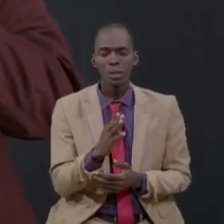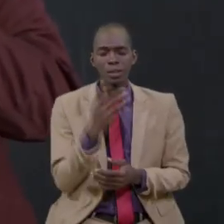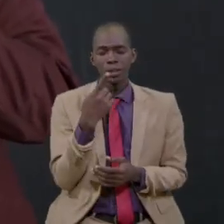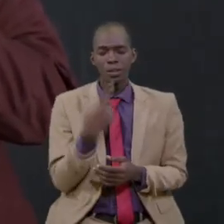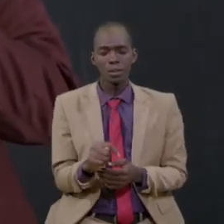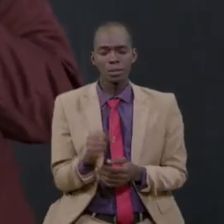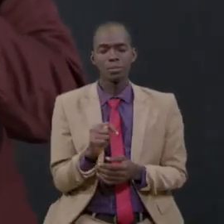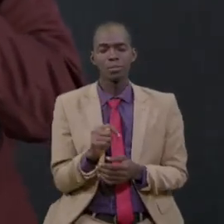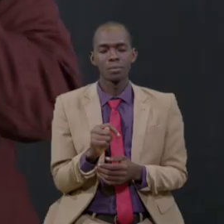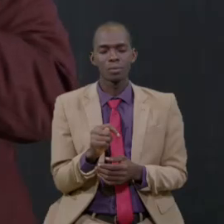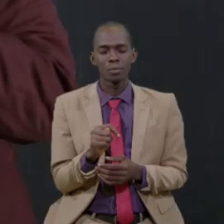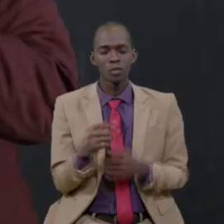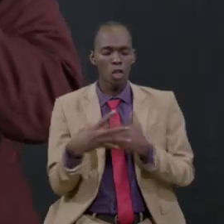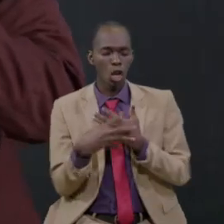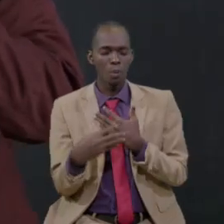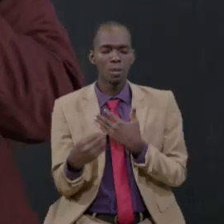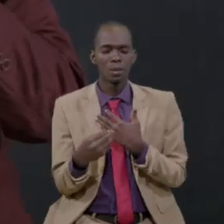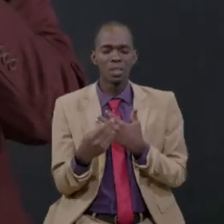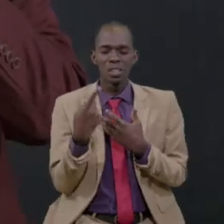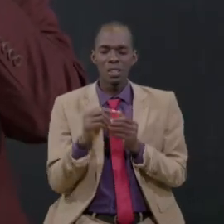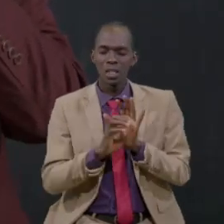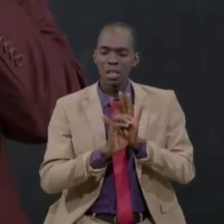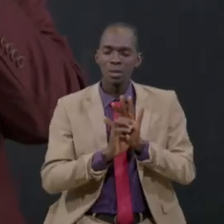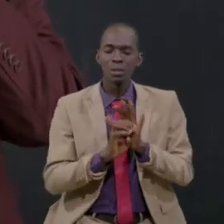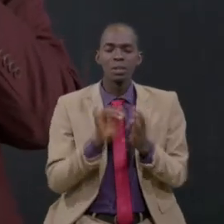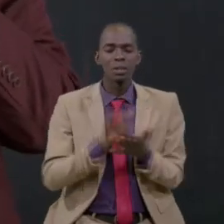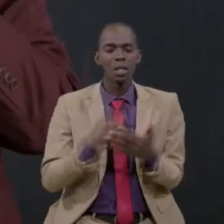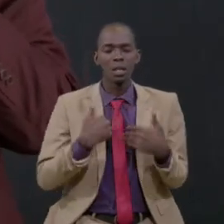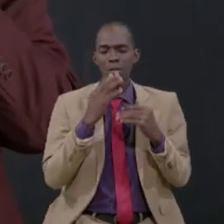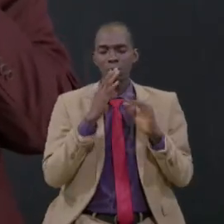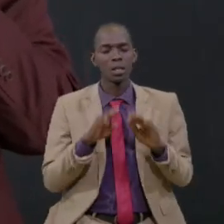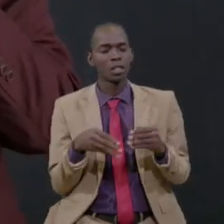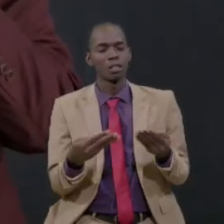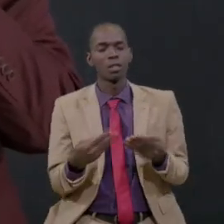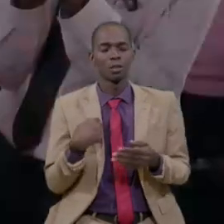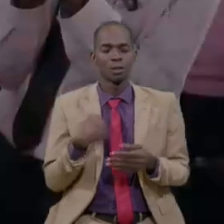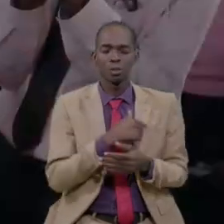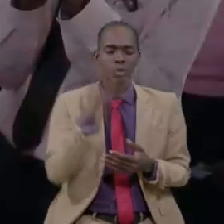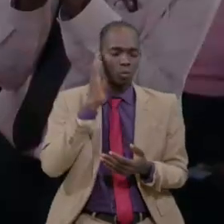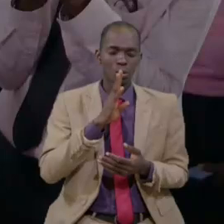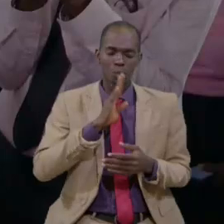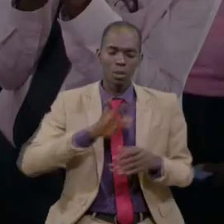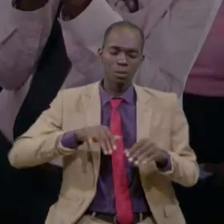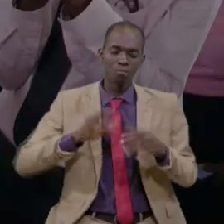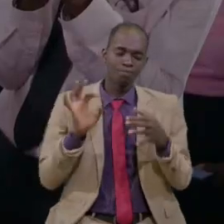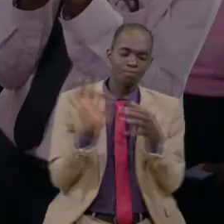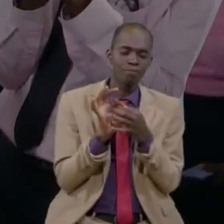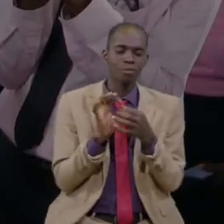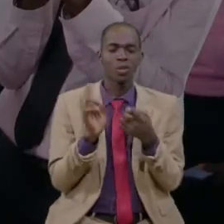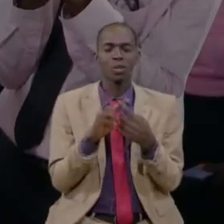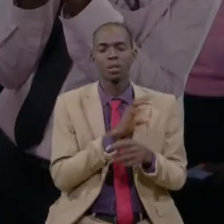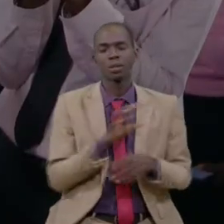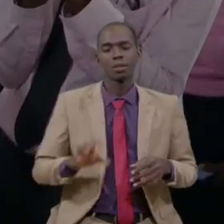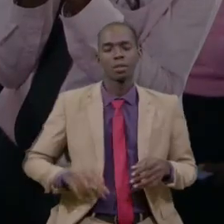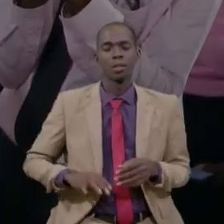A sample has been given, and then we are going to be conformed unto Christ. Accomplish it in